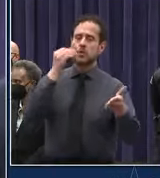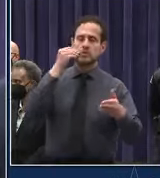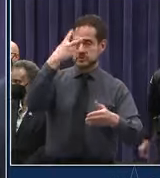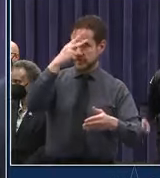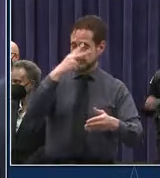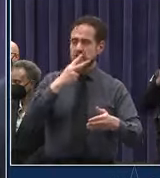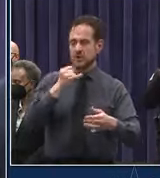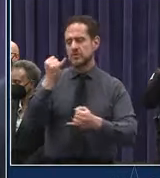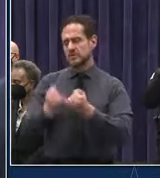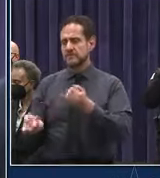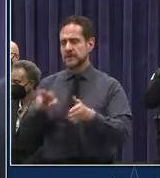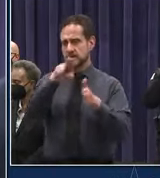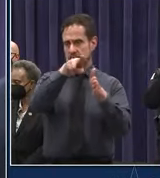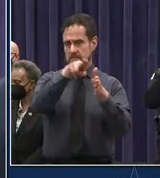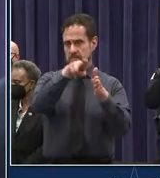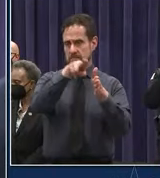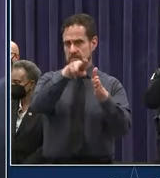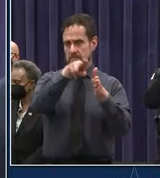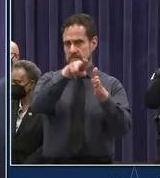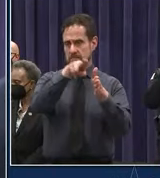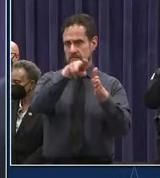final burial place of Melissa.